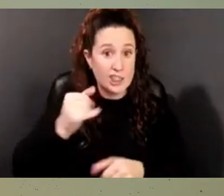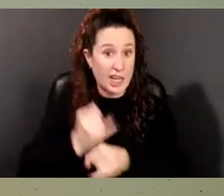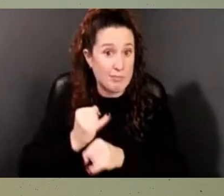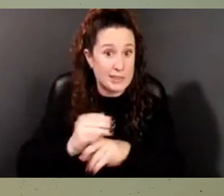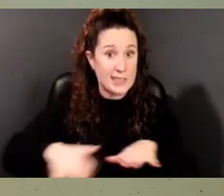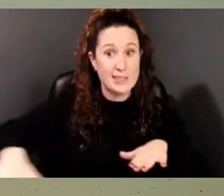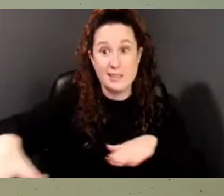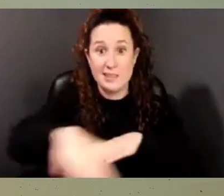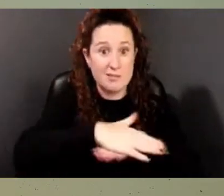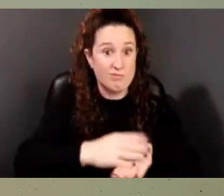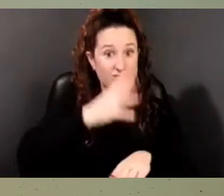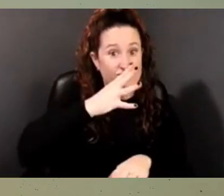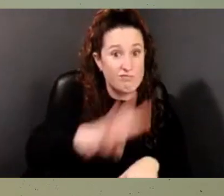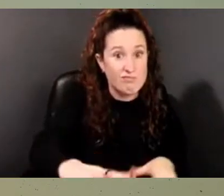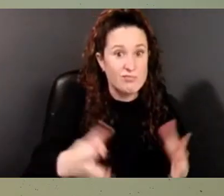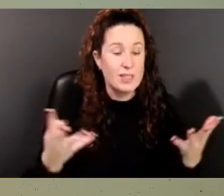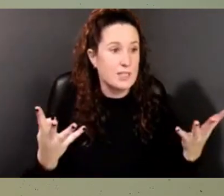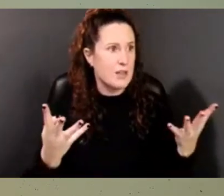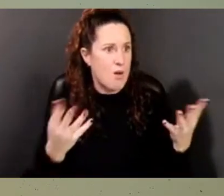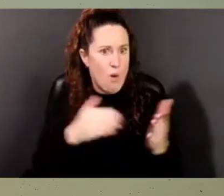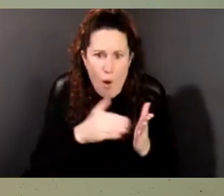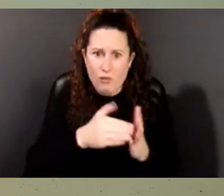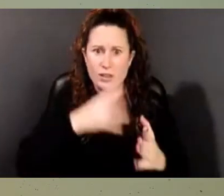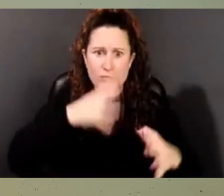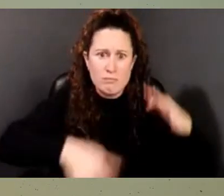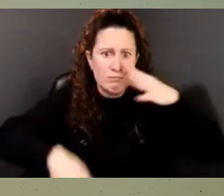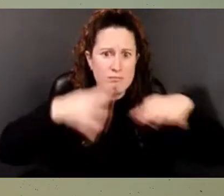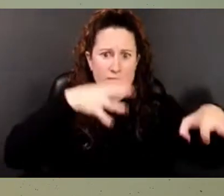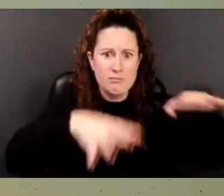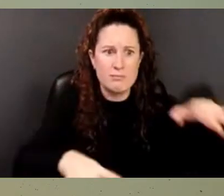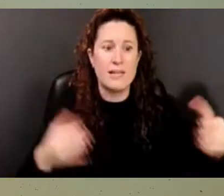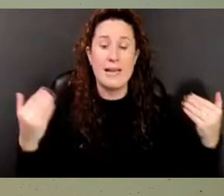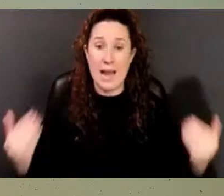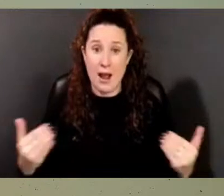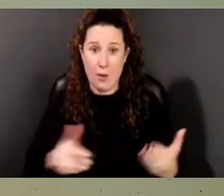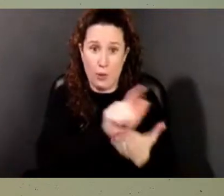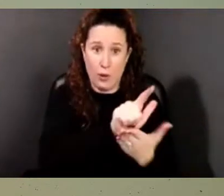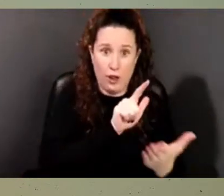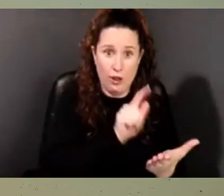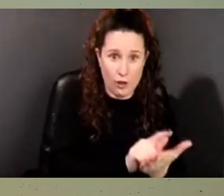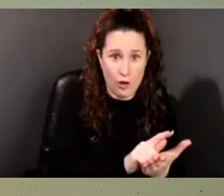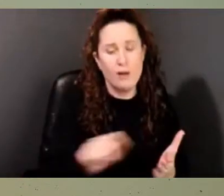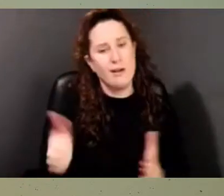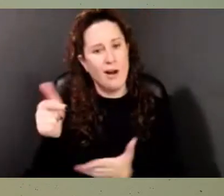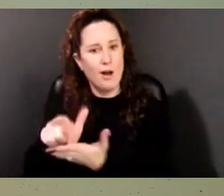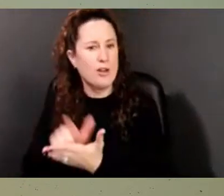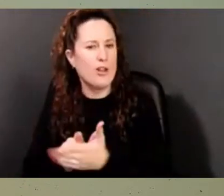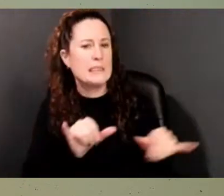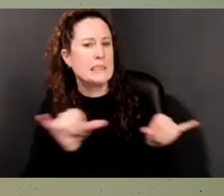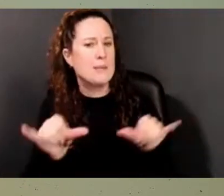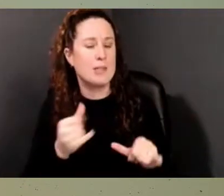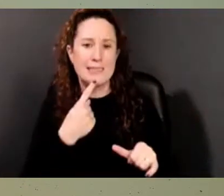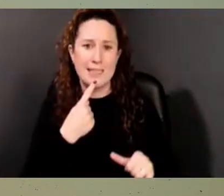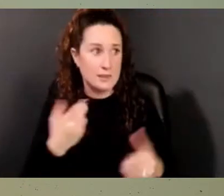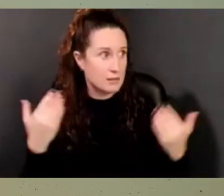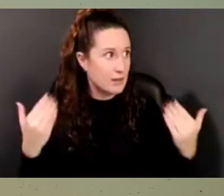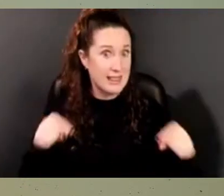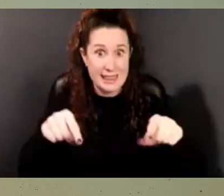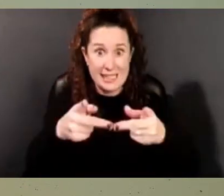And so this law and other laws now like this are saying, we have to protect these